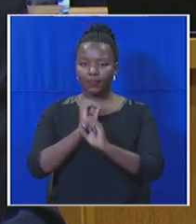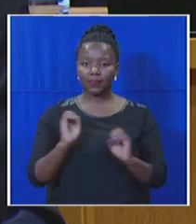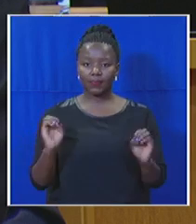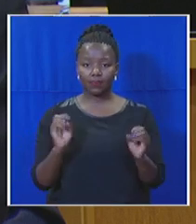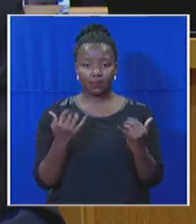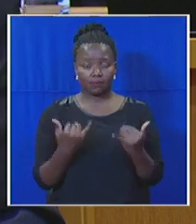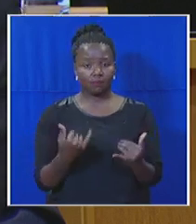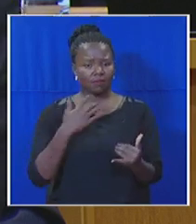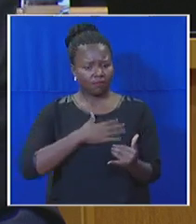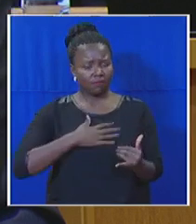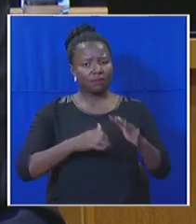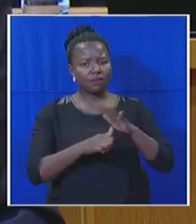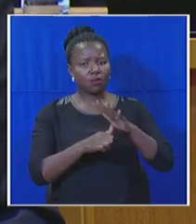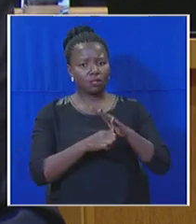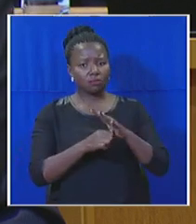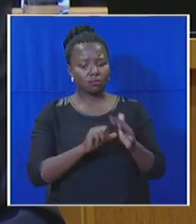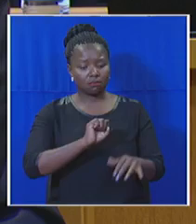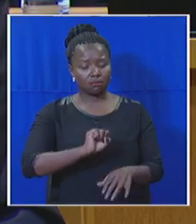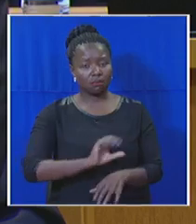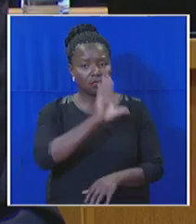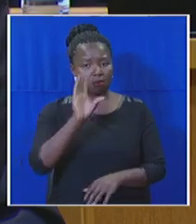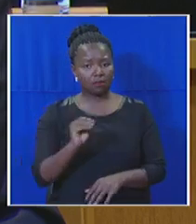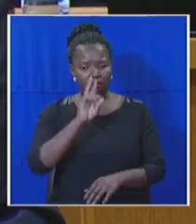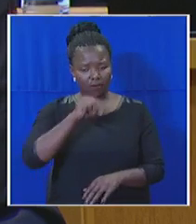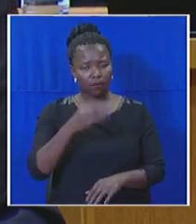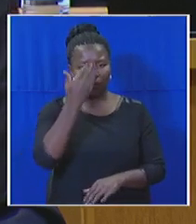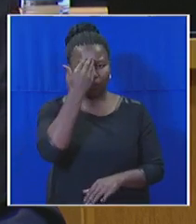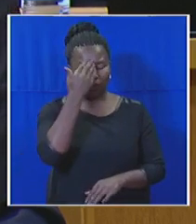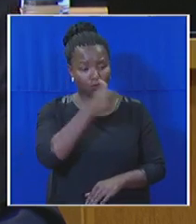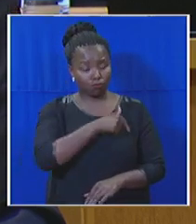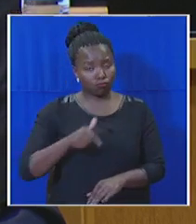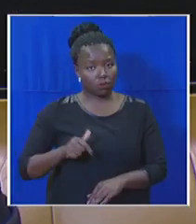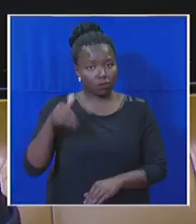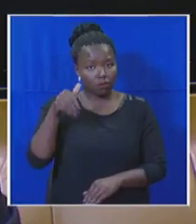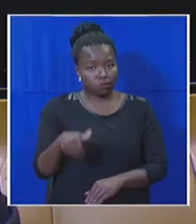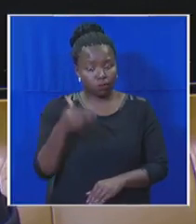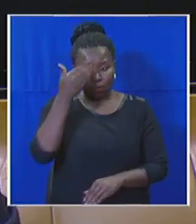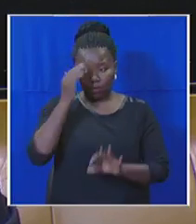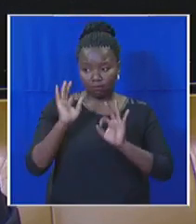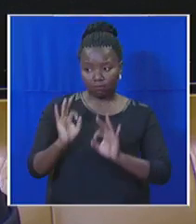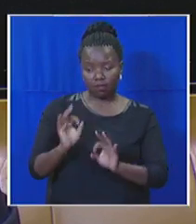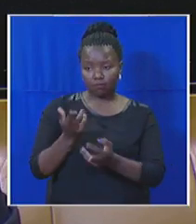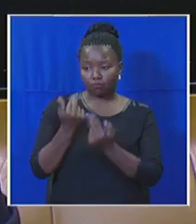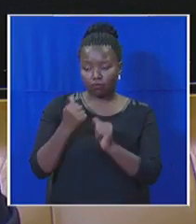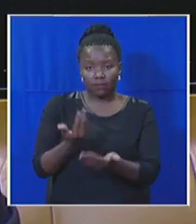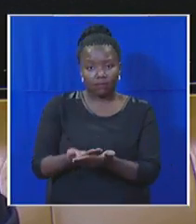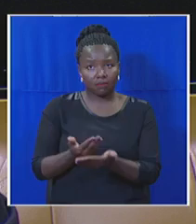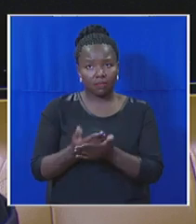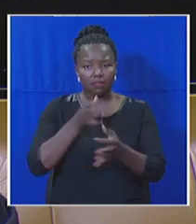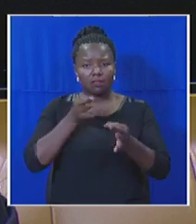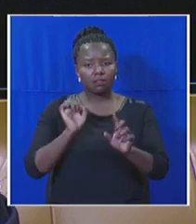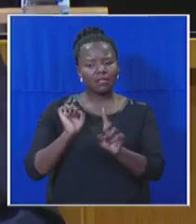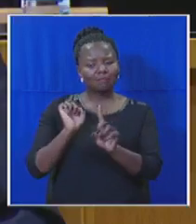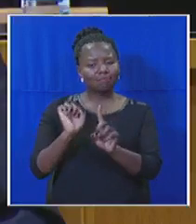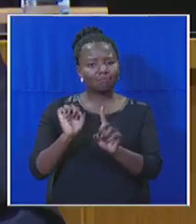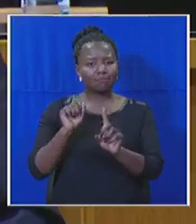nation's interest that the President's in the House. We'd wonder whether you'd be able to put to him whether he's prepared to make a statement clarifying his government's stance on that